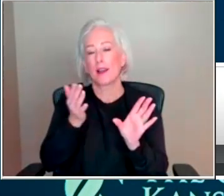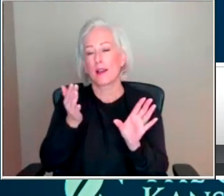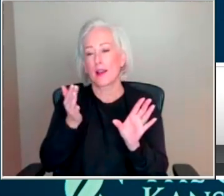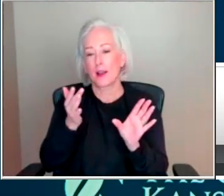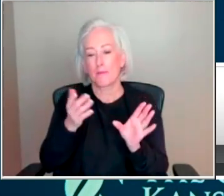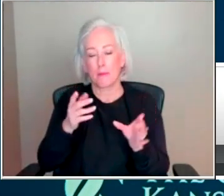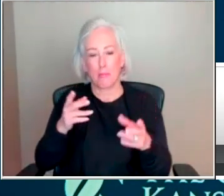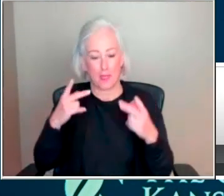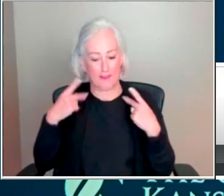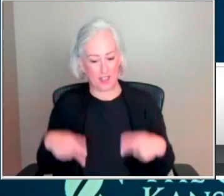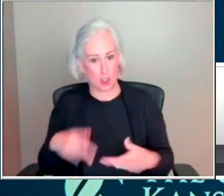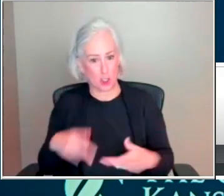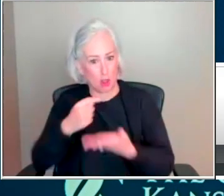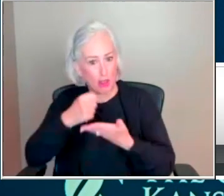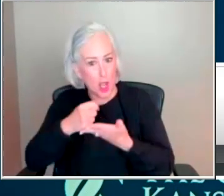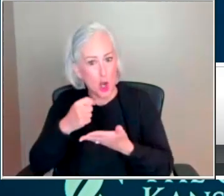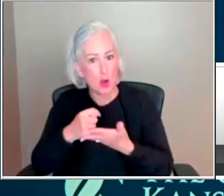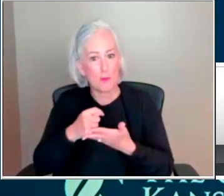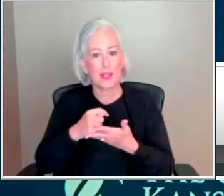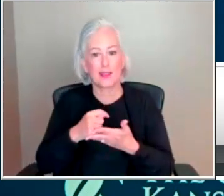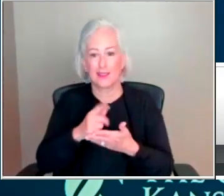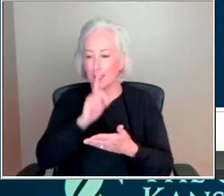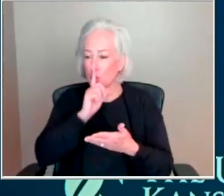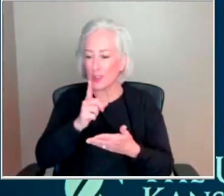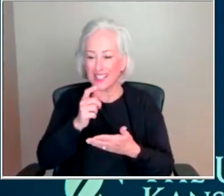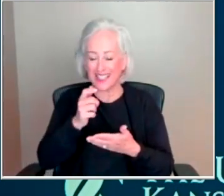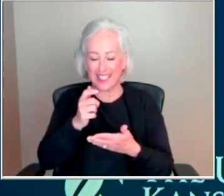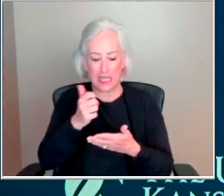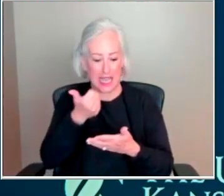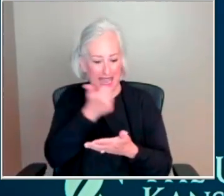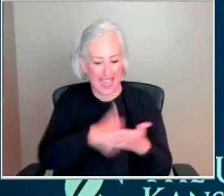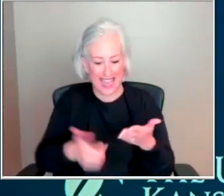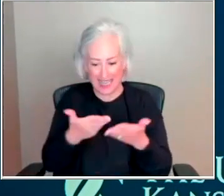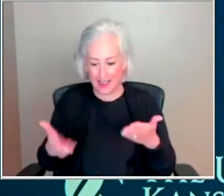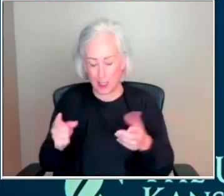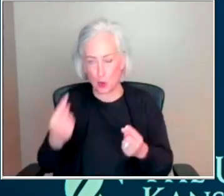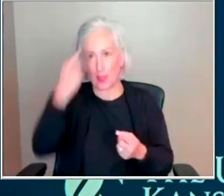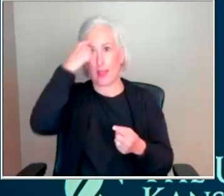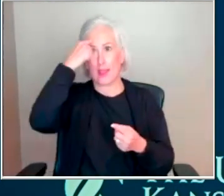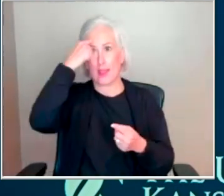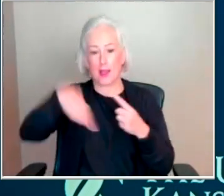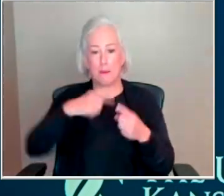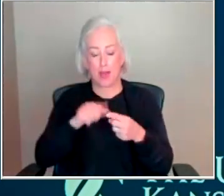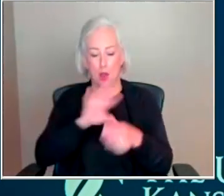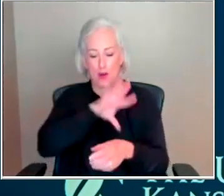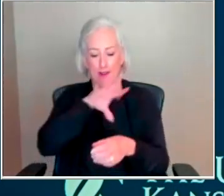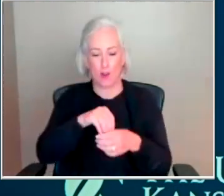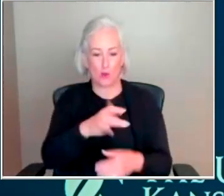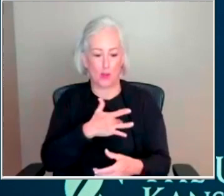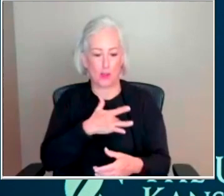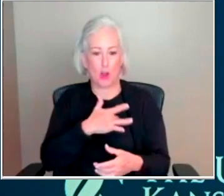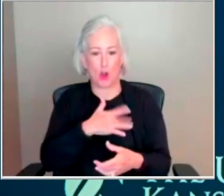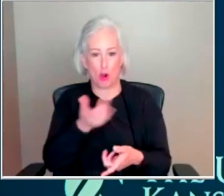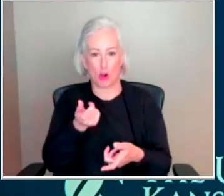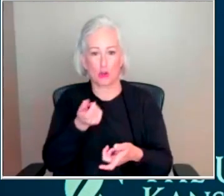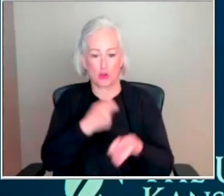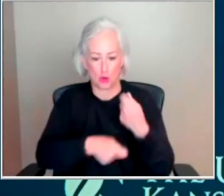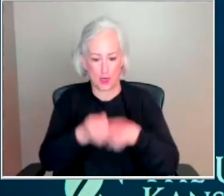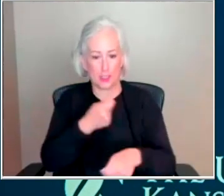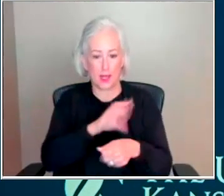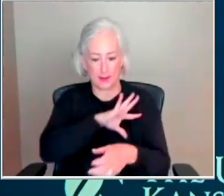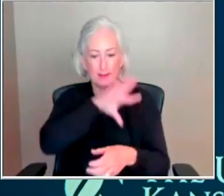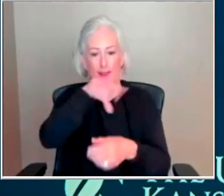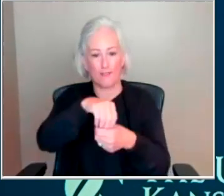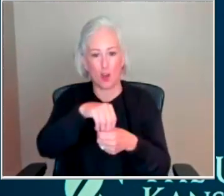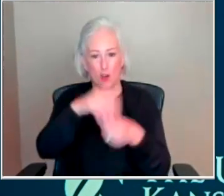physical therapy, basically every element that you would want to have involved with someone's sort of comprehensive care is involved with that decision.